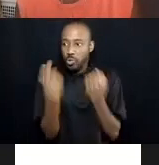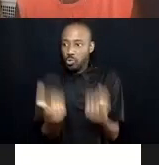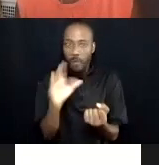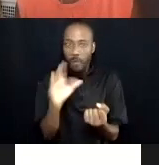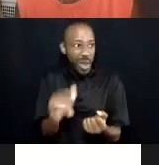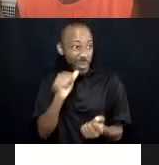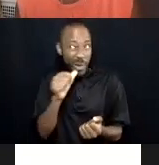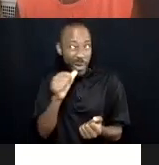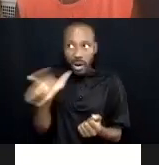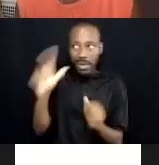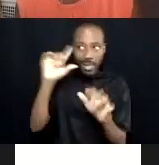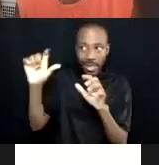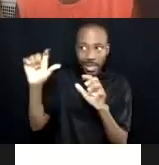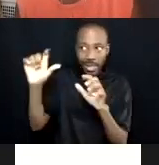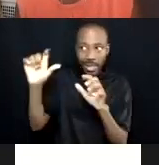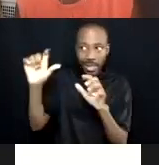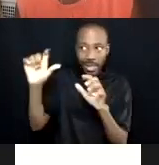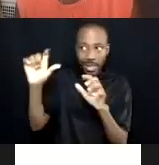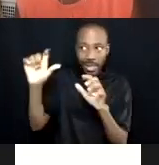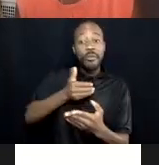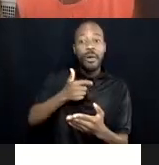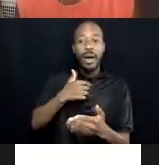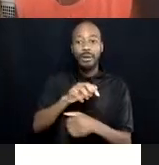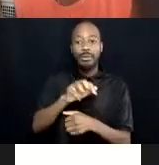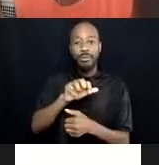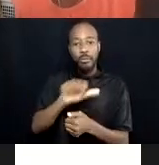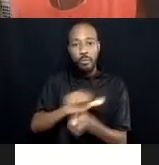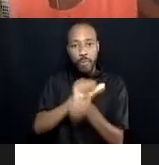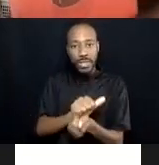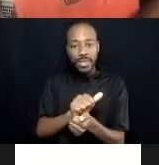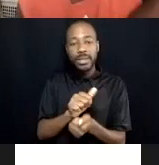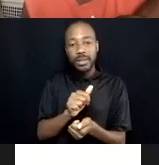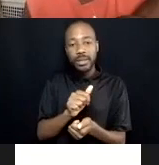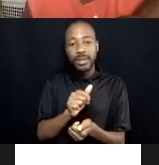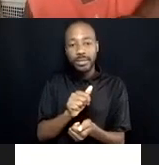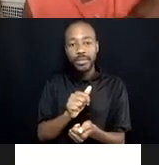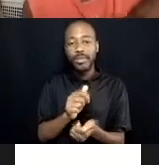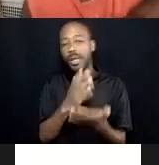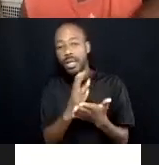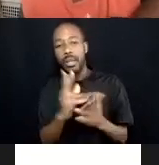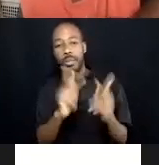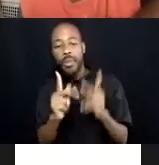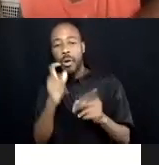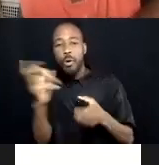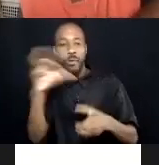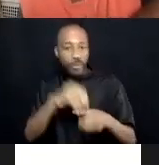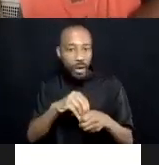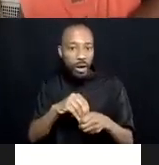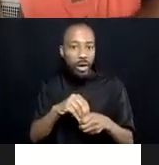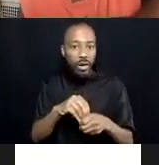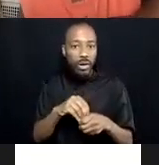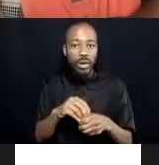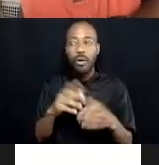even after I had got arrested, the people, well, not some of the people who were involved or knew the people who